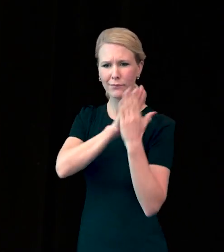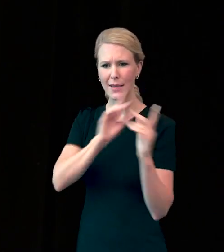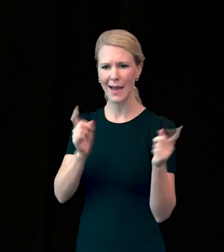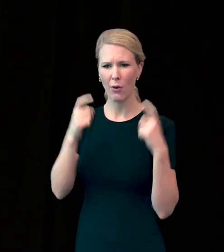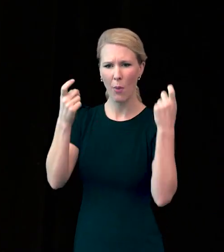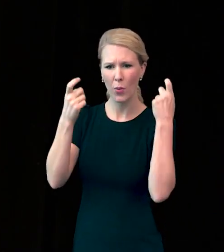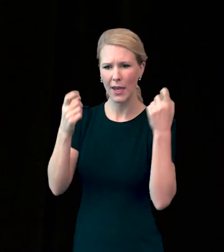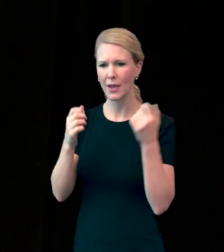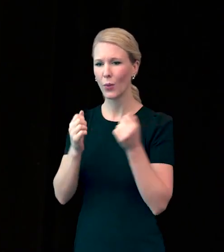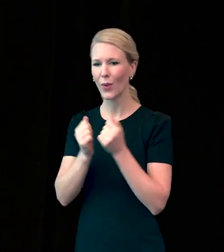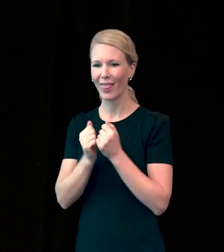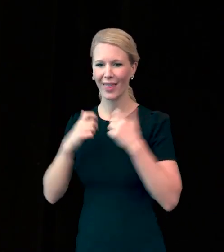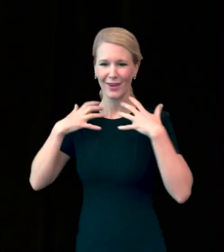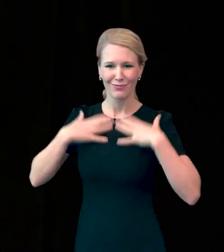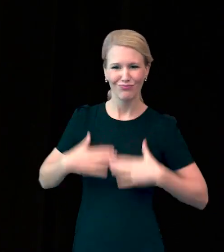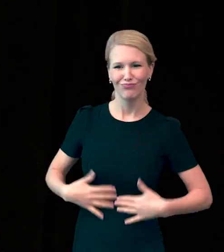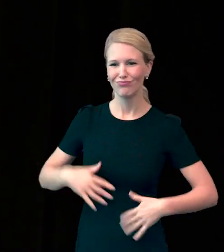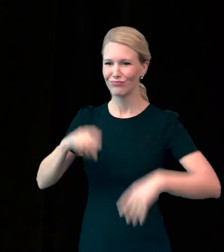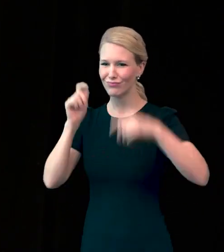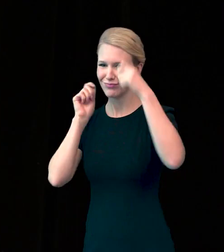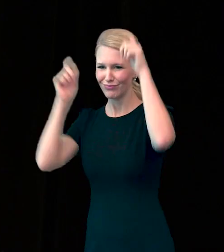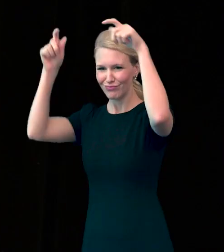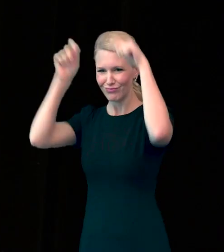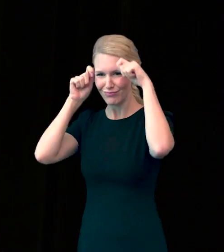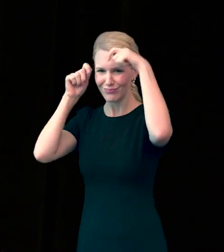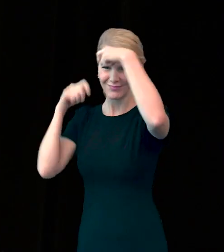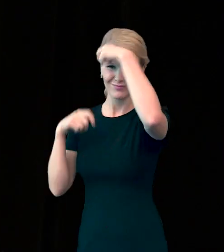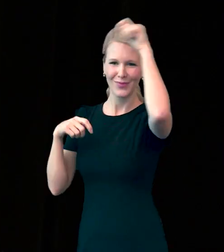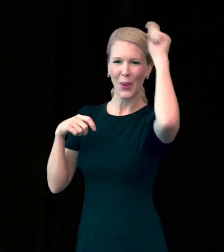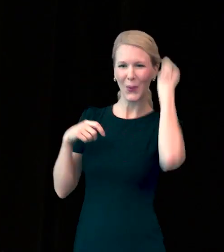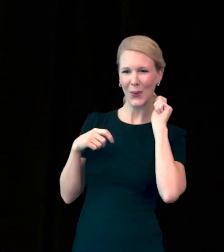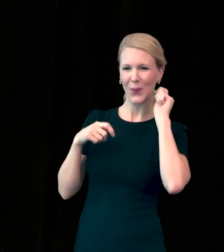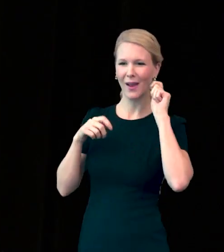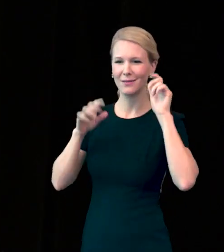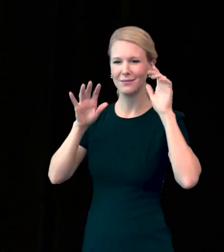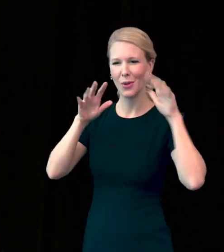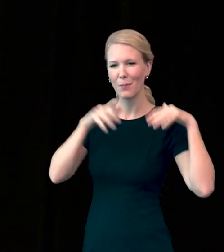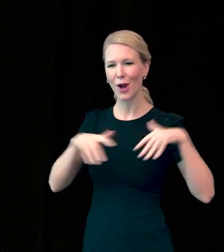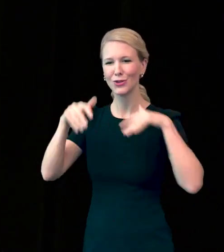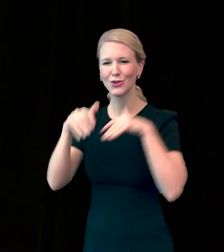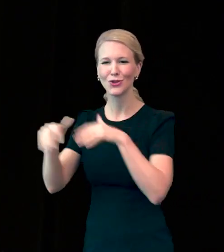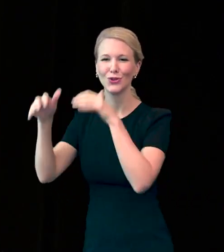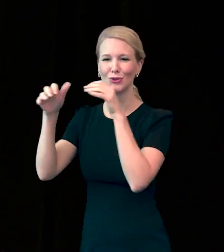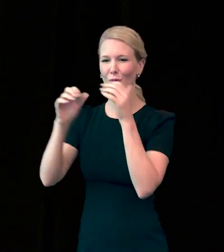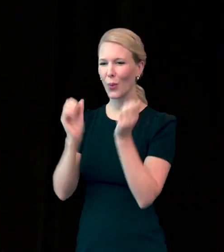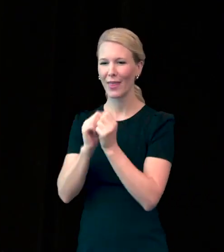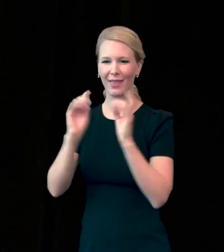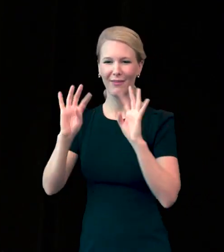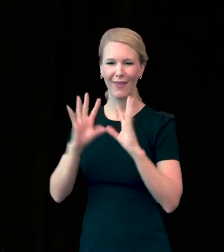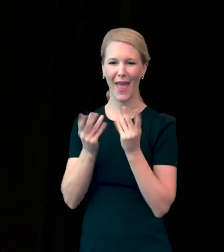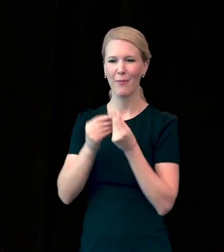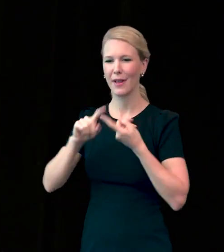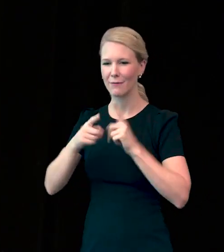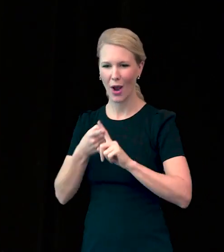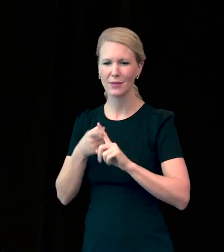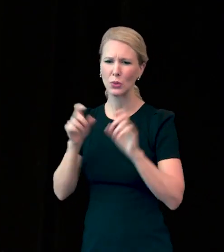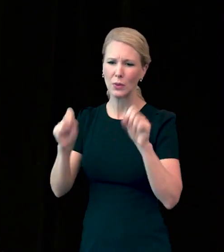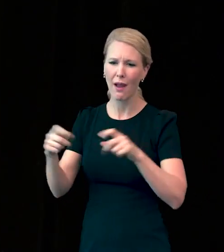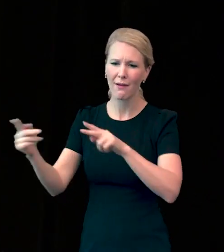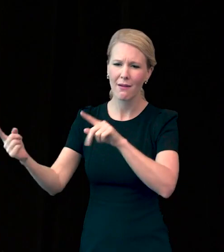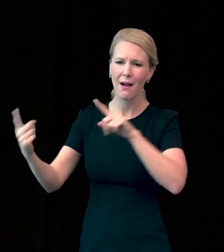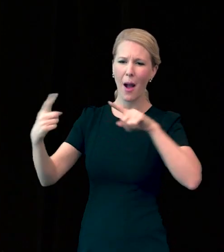look forward to the regalia, the tassels, the graduation march, and the celebrations with family and